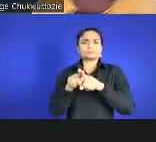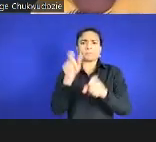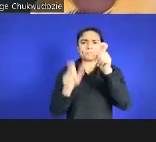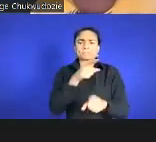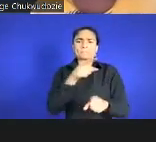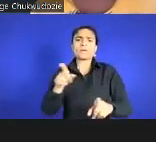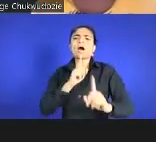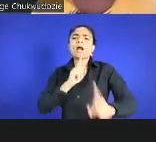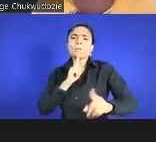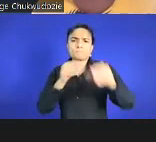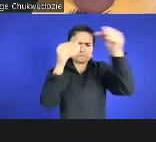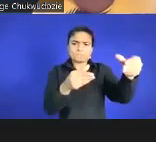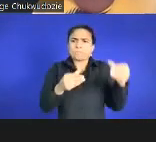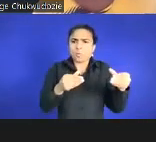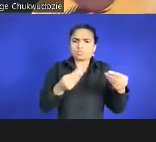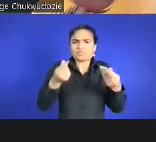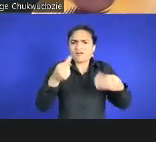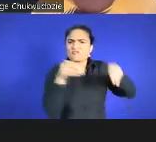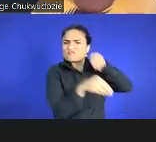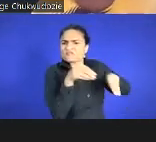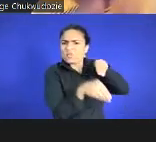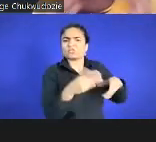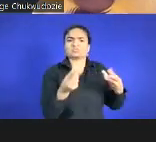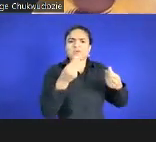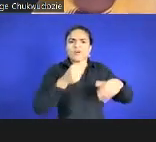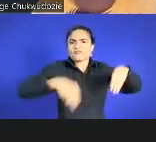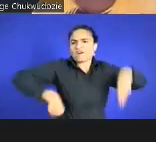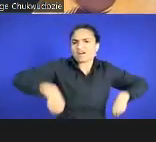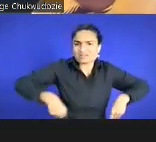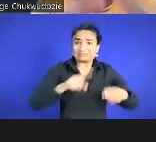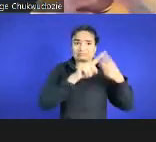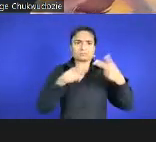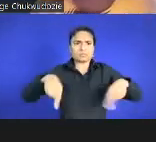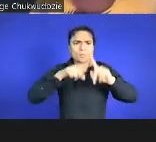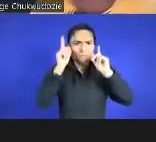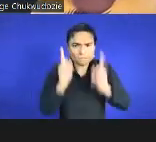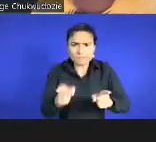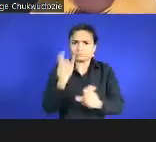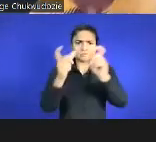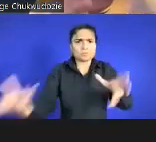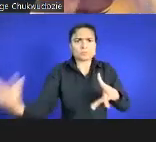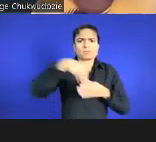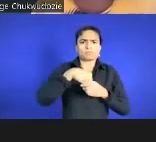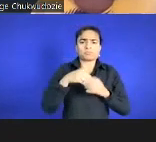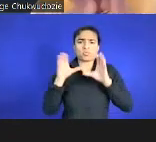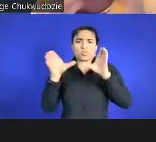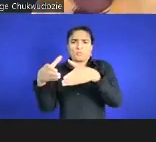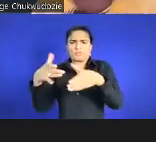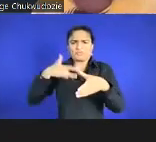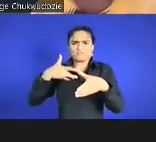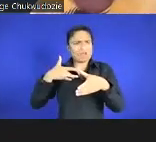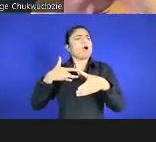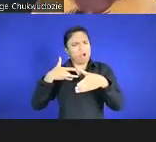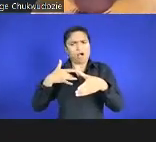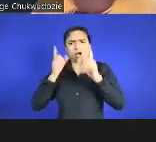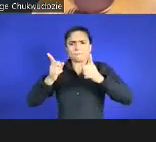the program team. So the program team, of course, is important. These activities are within the complaints